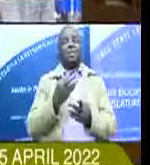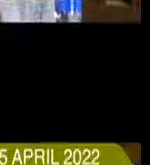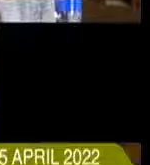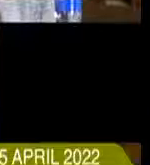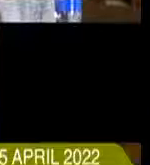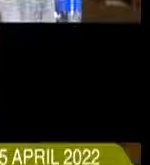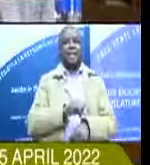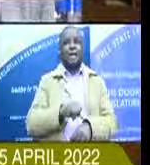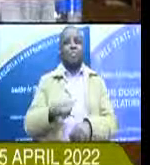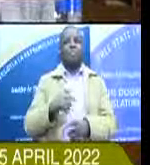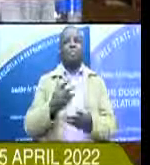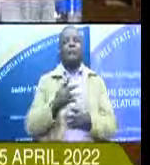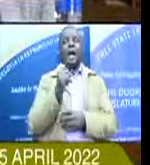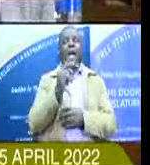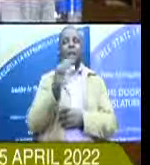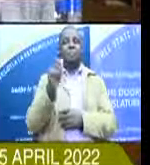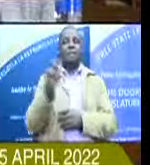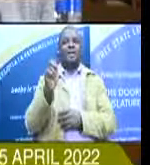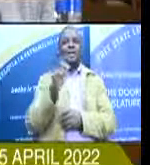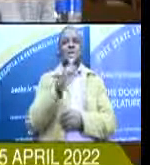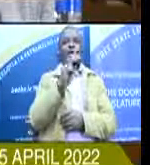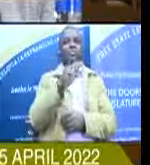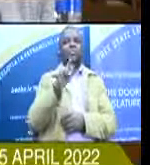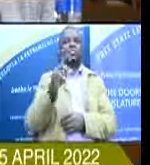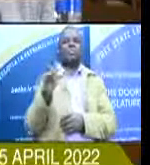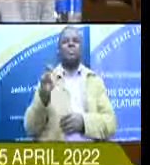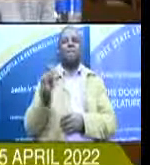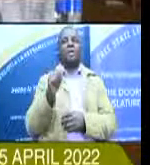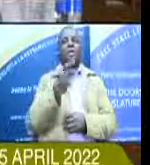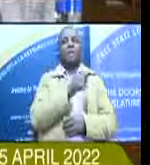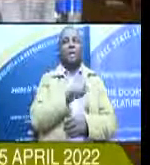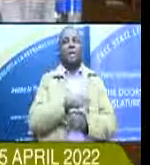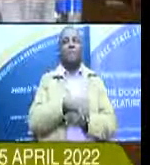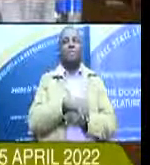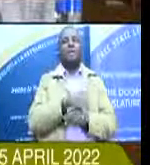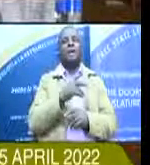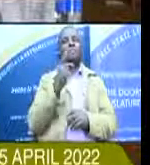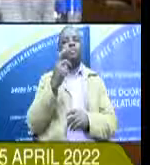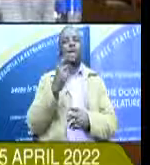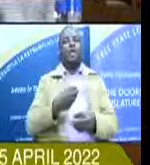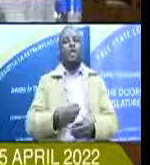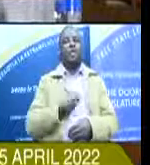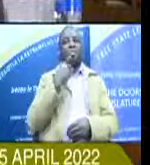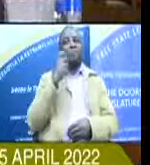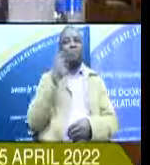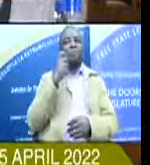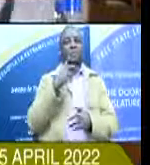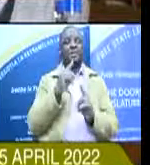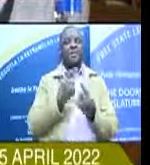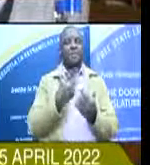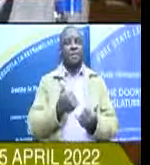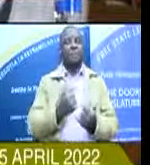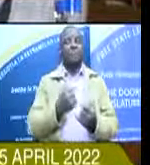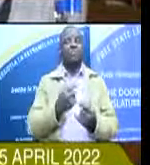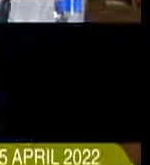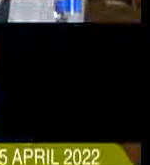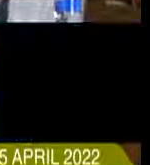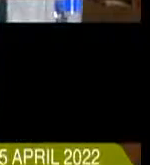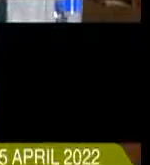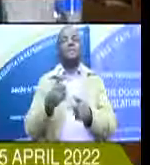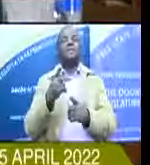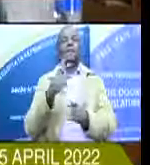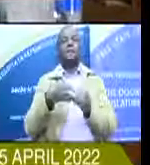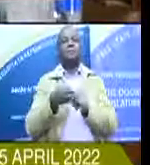provided at Albert Nzula Hospital. Teenage pregnancy. The department is on course to reduce